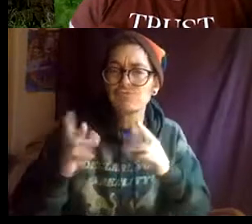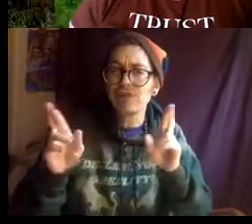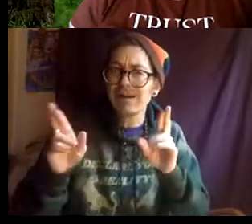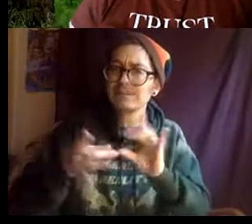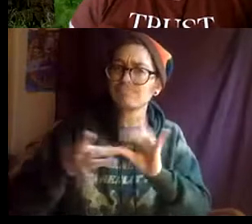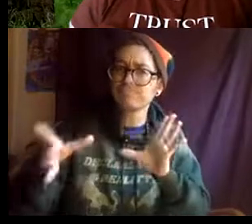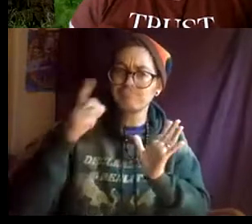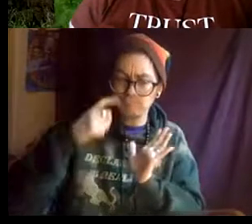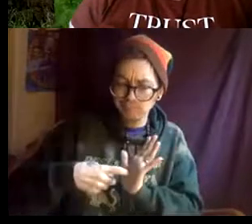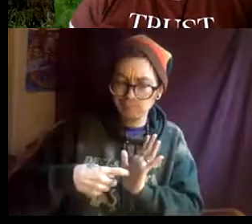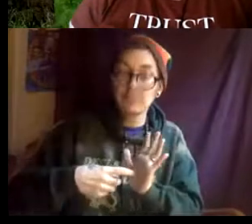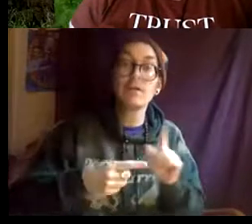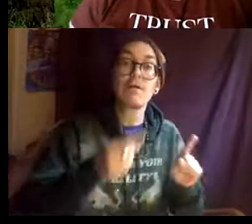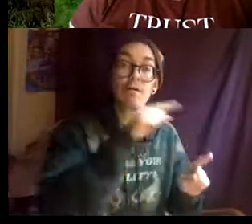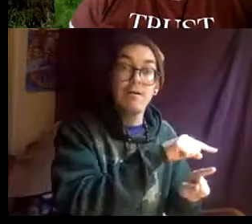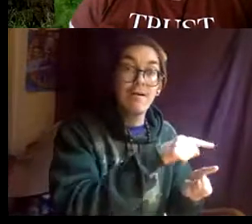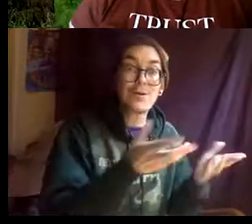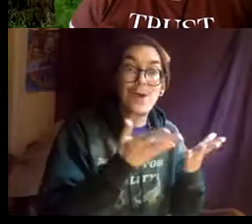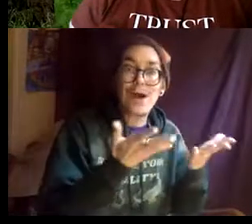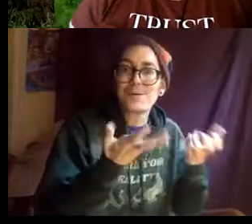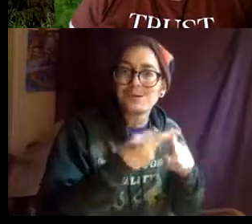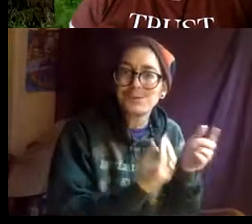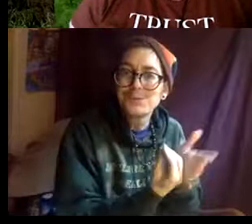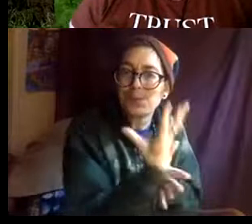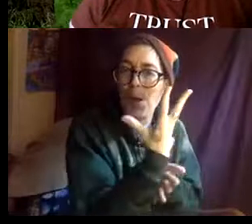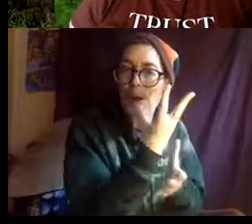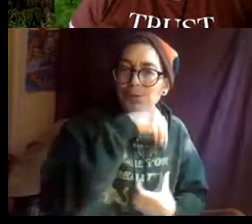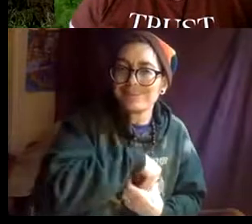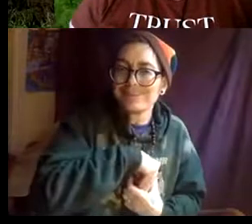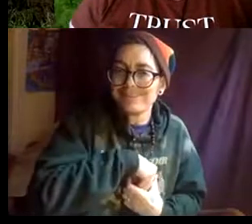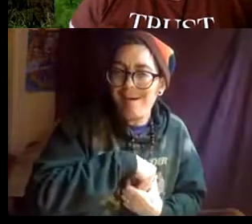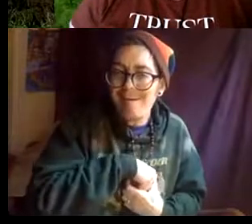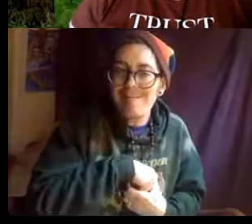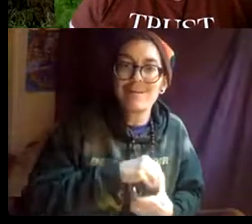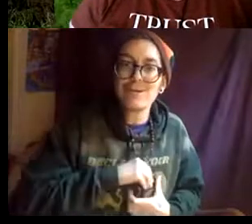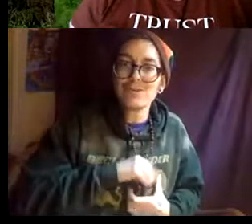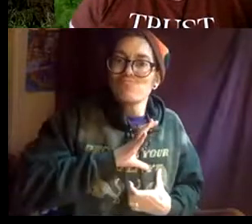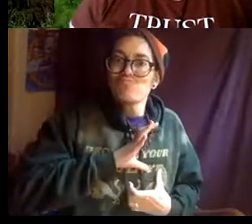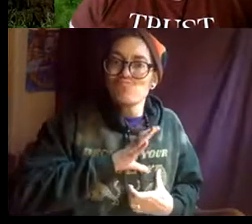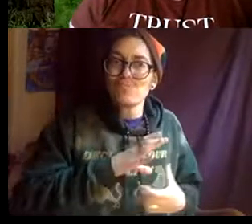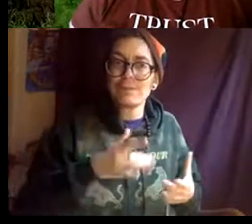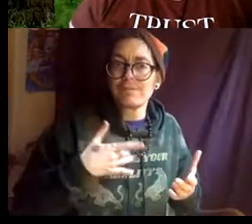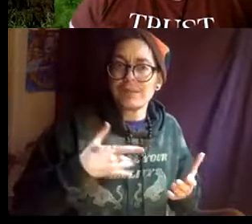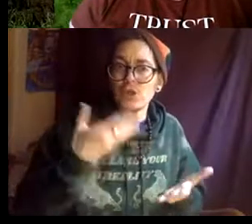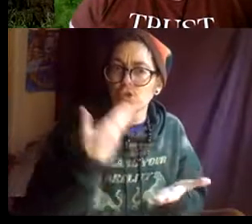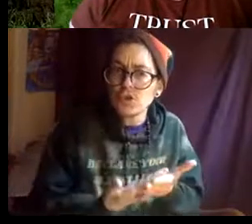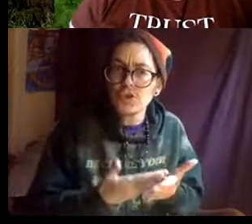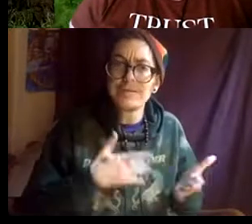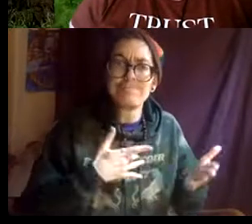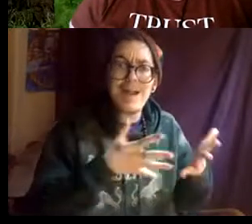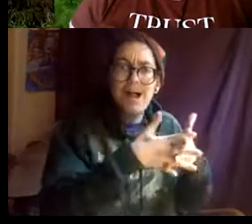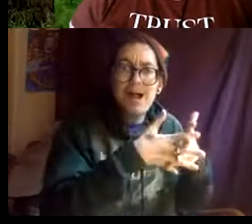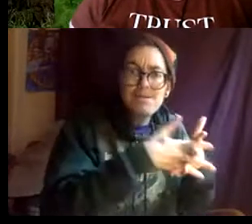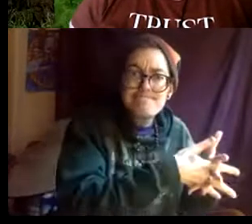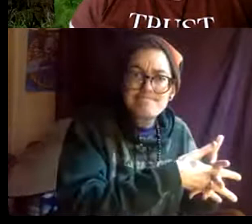Those friendships, those relationships, and it seems like you are recognizing those patterns. And now you get to decide what you want to grow,